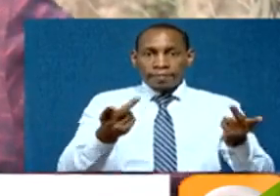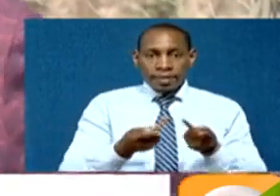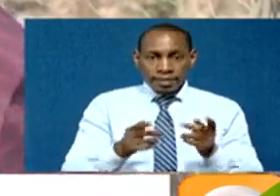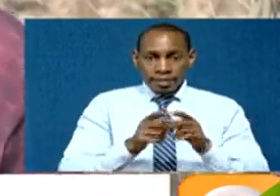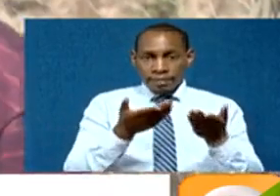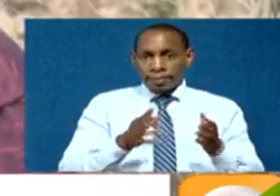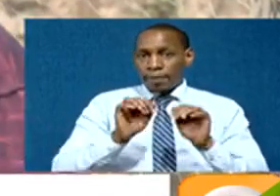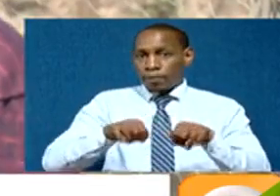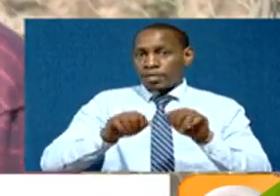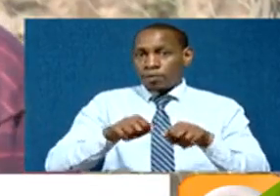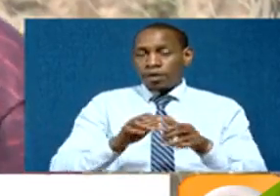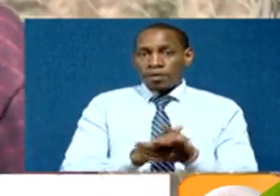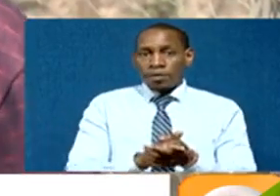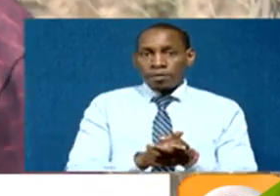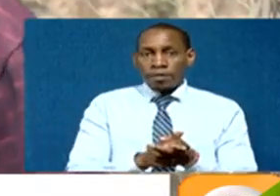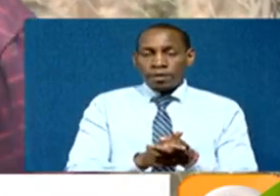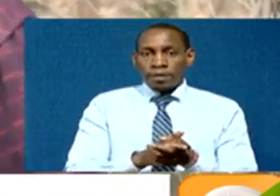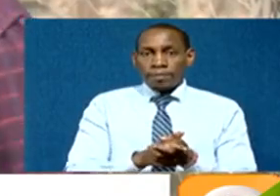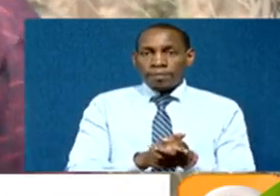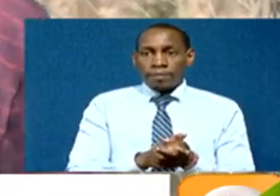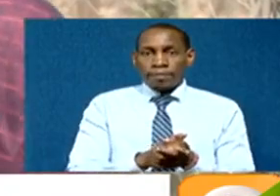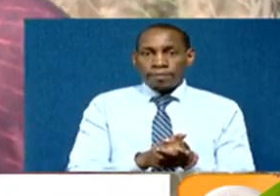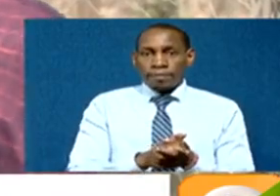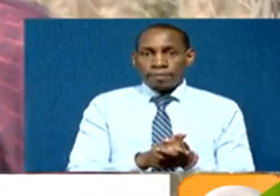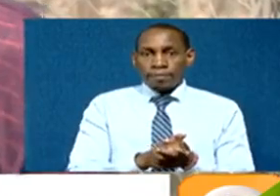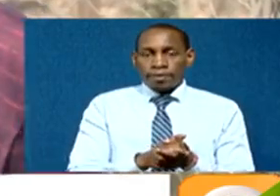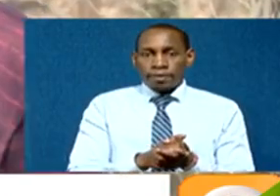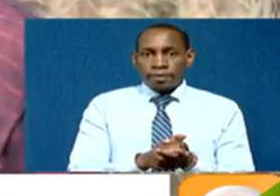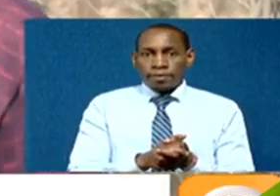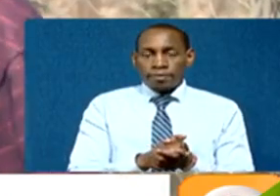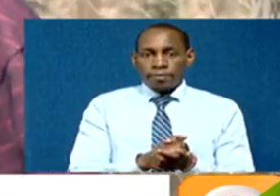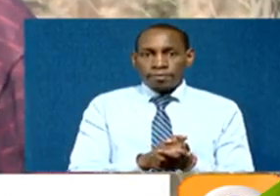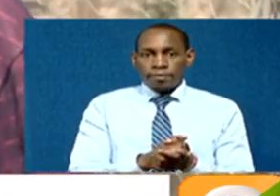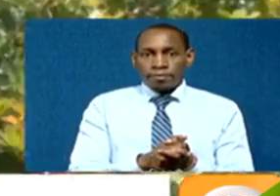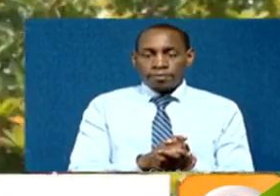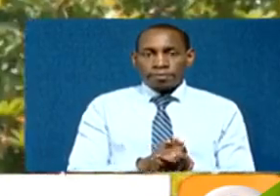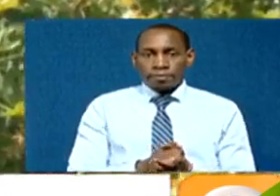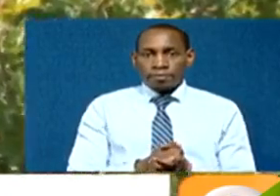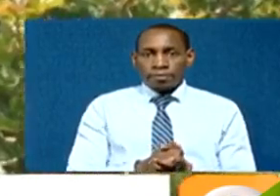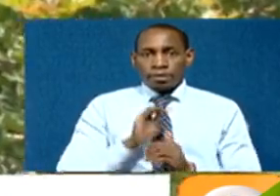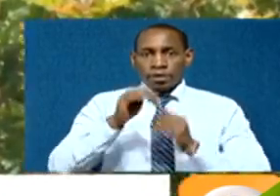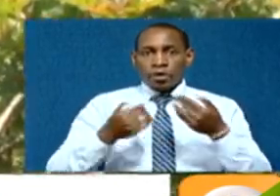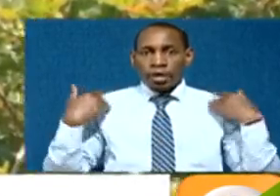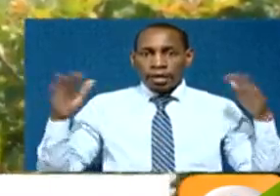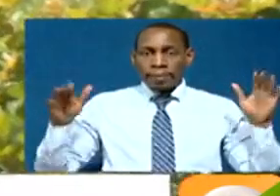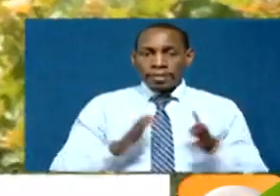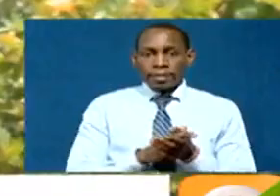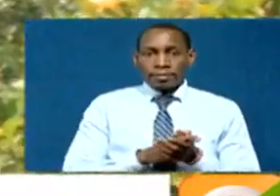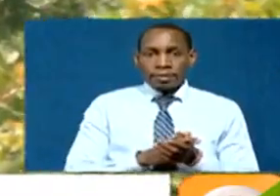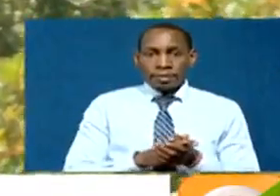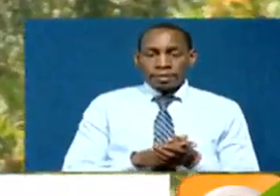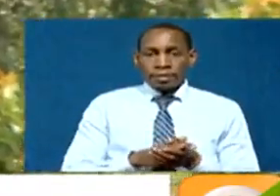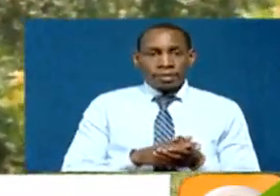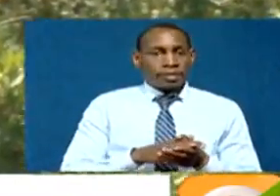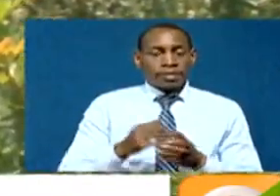plant trees, you have the environment like the wilderness, and they produce. All the birds are kept on a